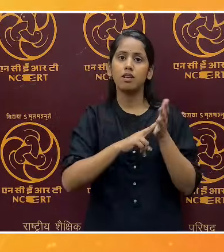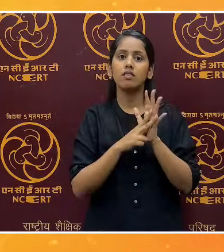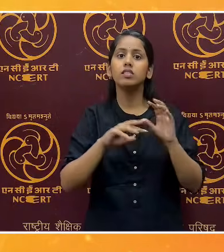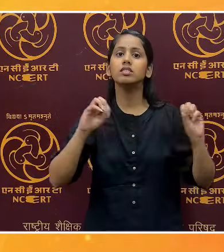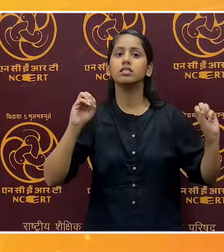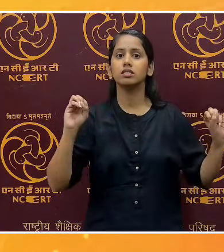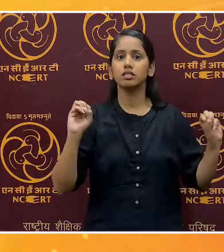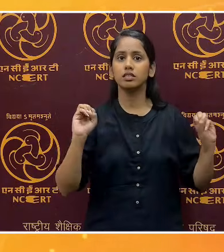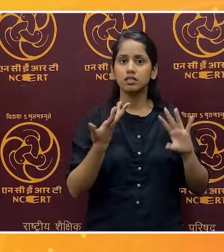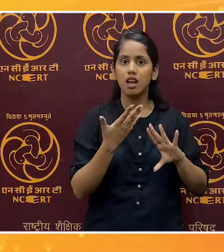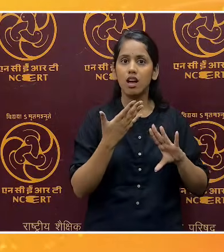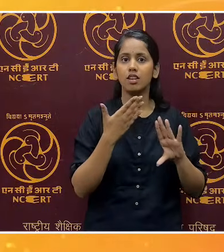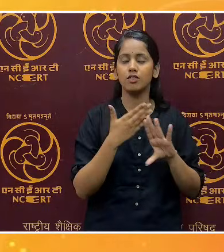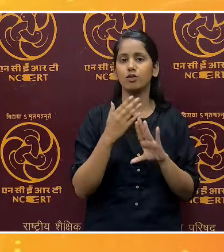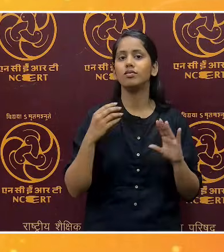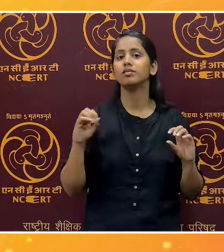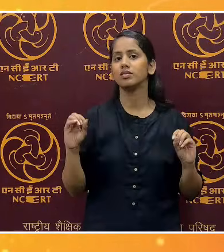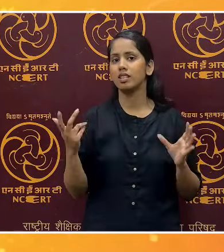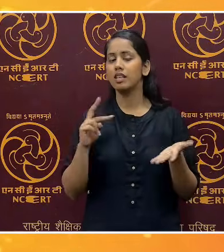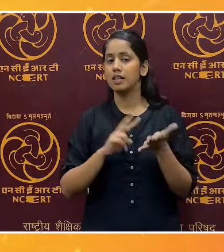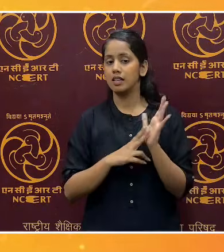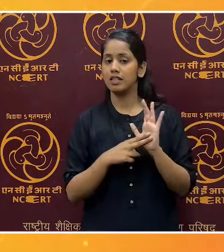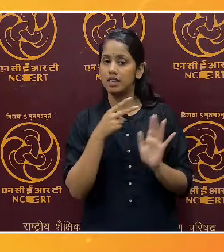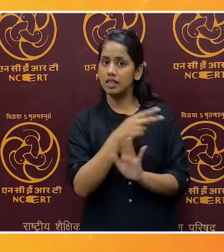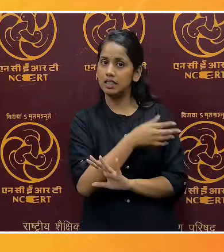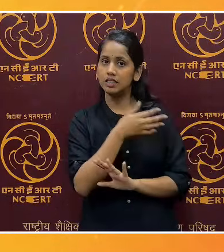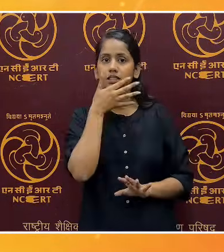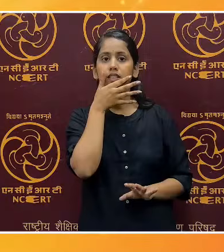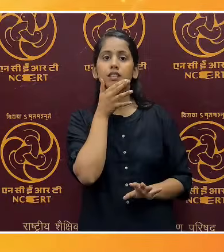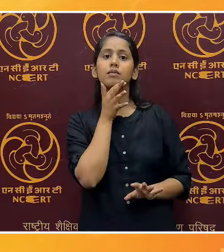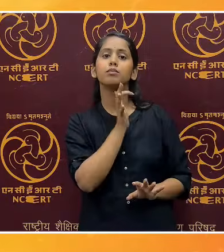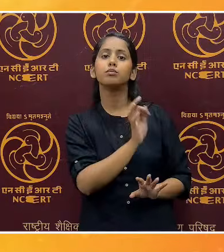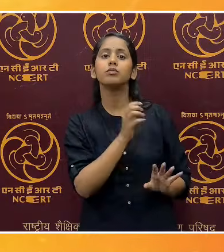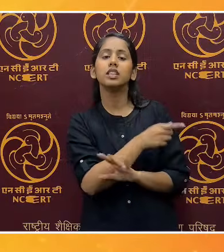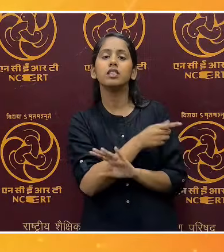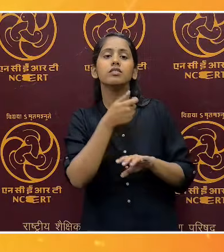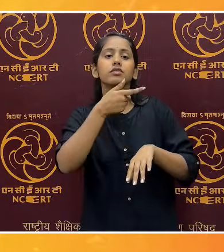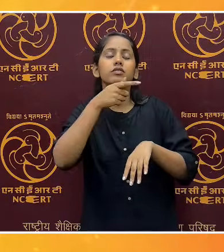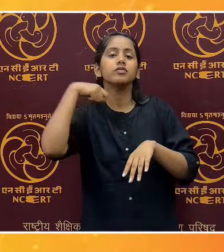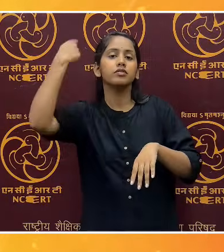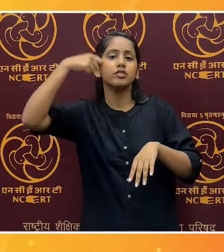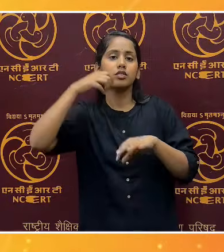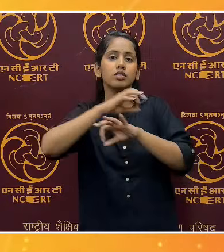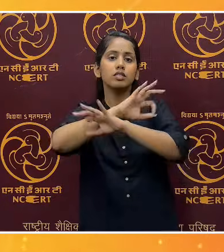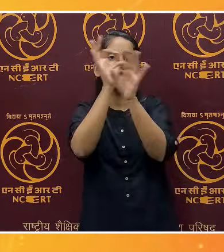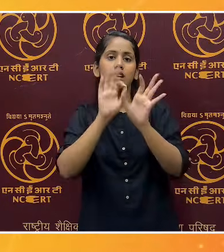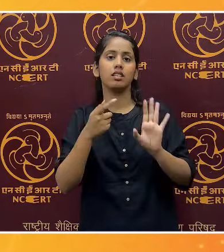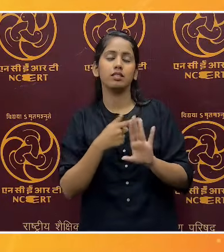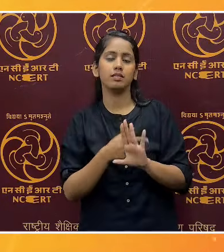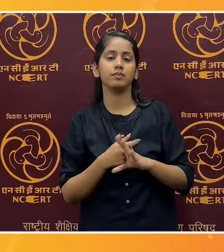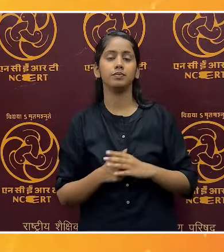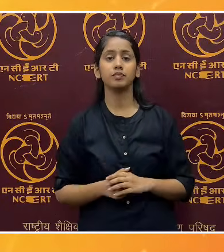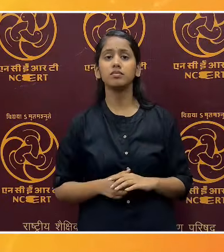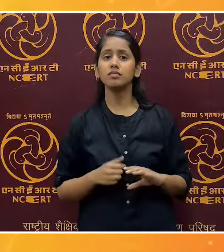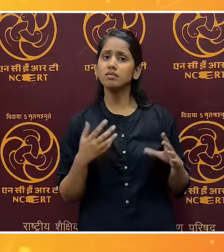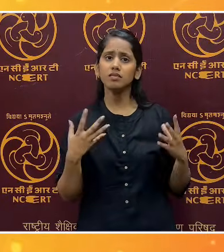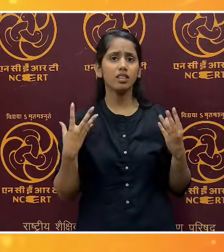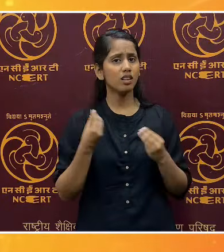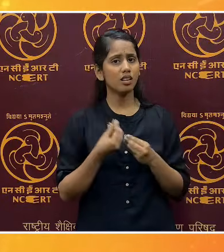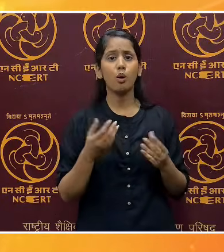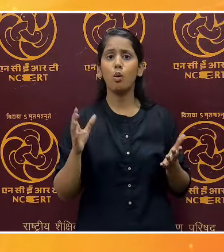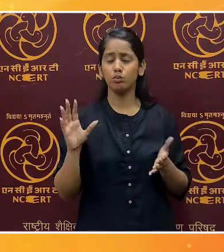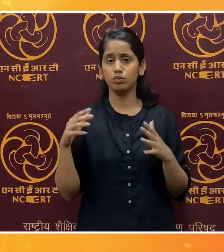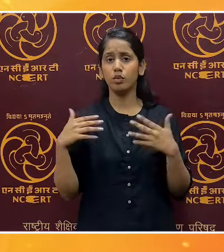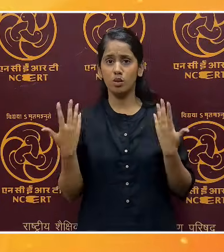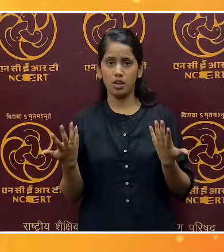know, we established the scene. So that's the beauty of, you know, video production. That's the storytelling. So we have dialogues, but we